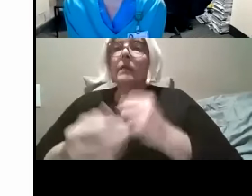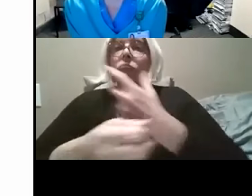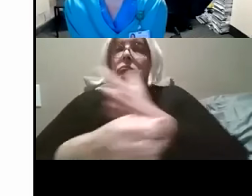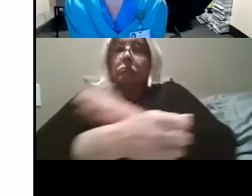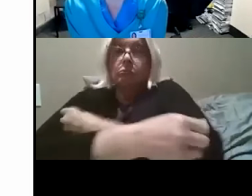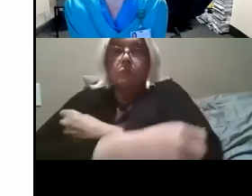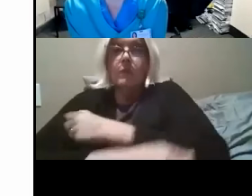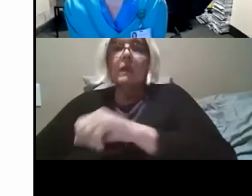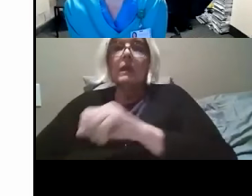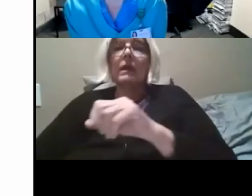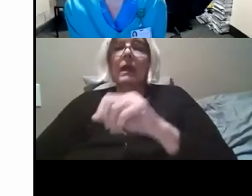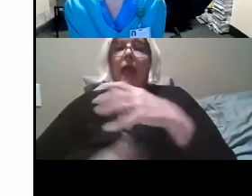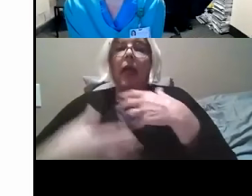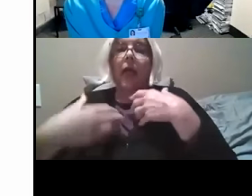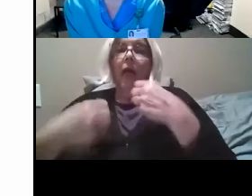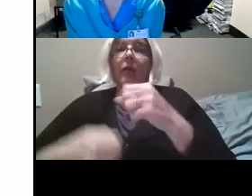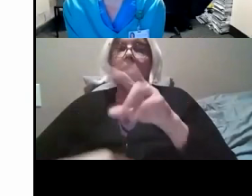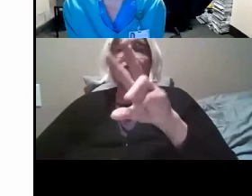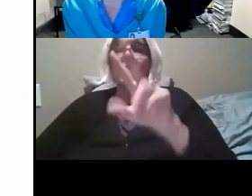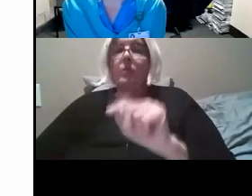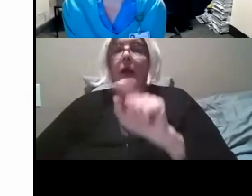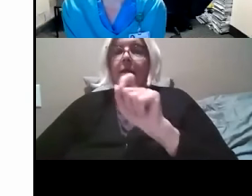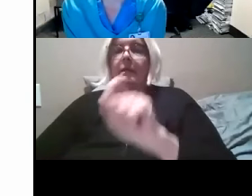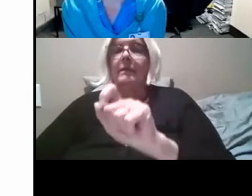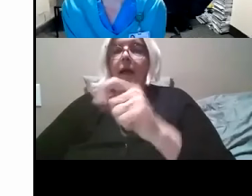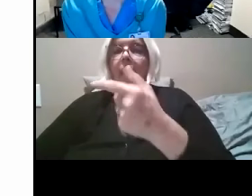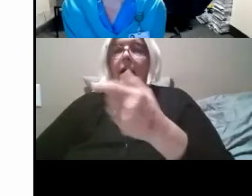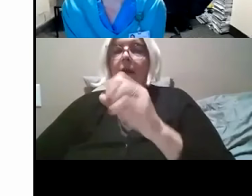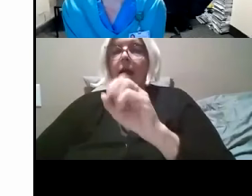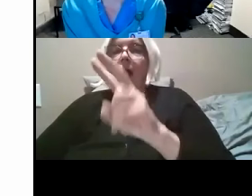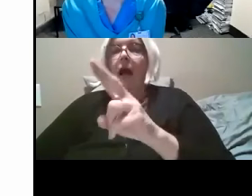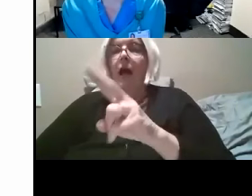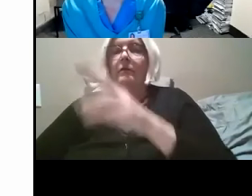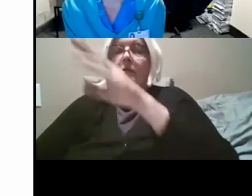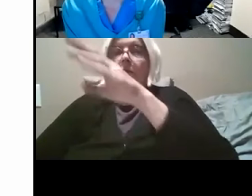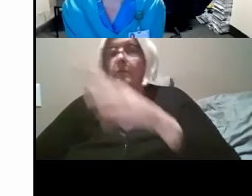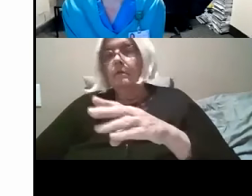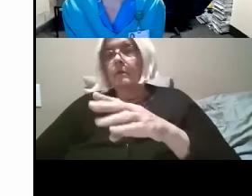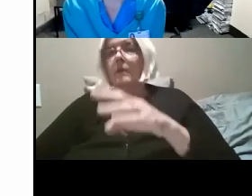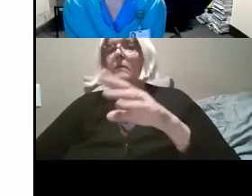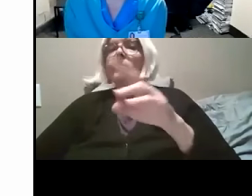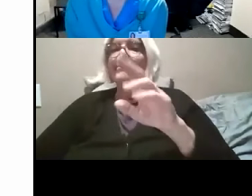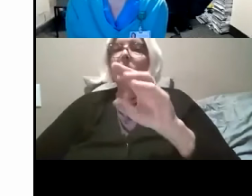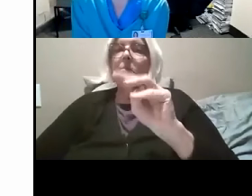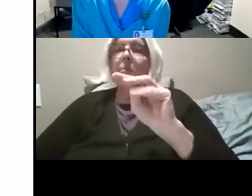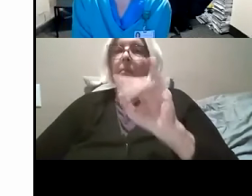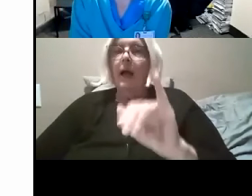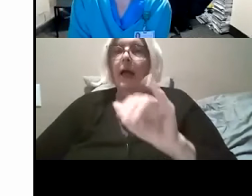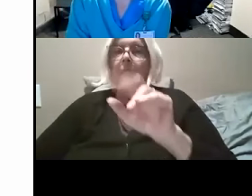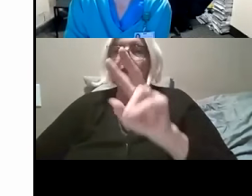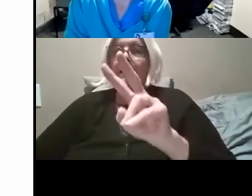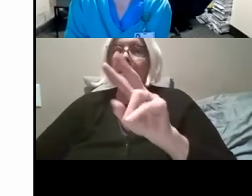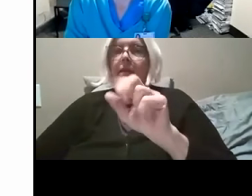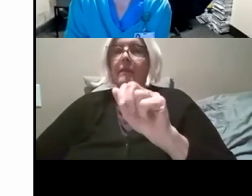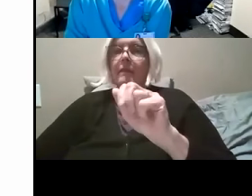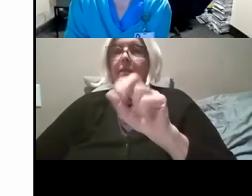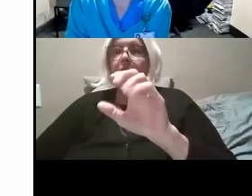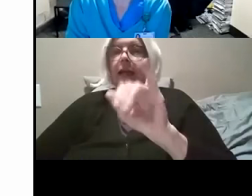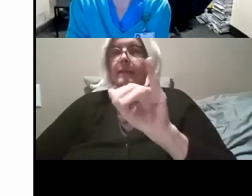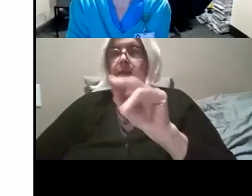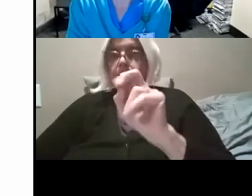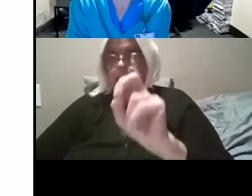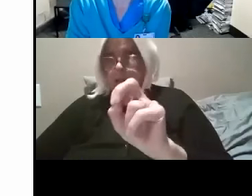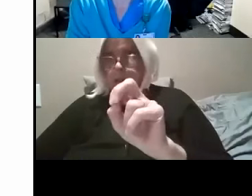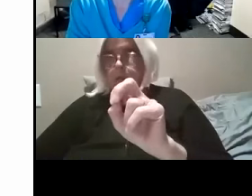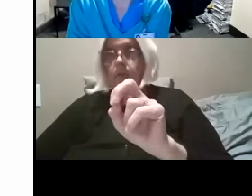healthvermont.gov/myvaccine. Pediatricians and family medicine clinics will be able to order the vaccine on Wednesday of this week. We are